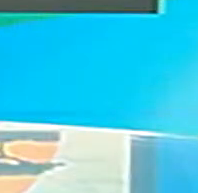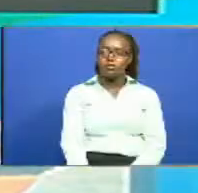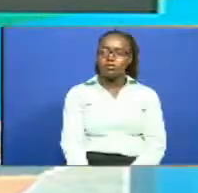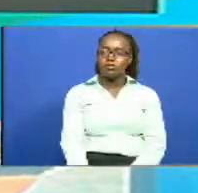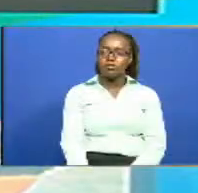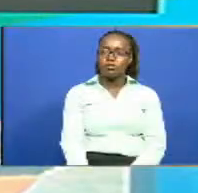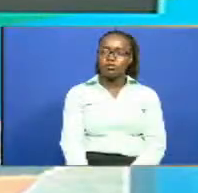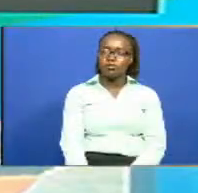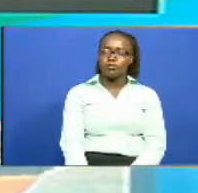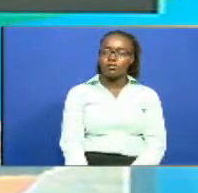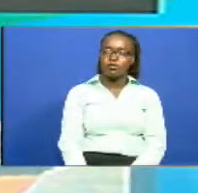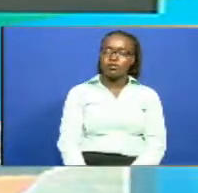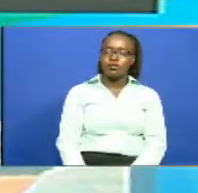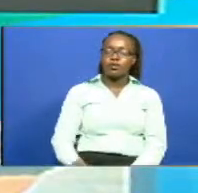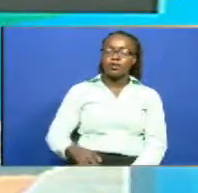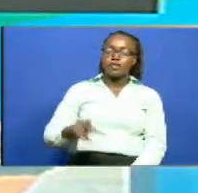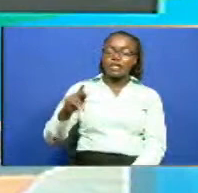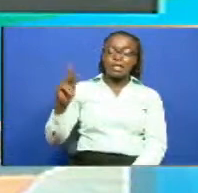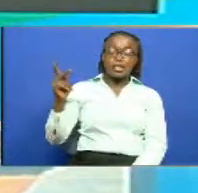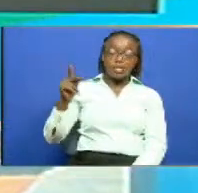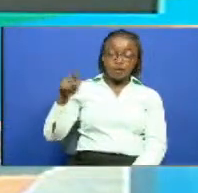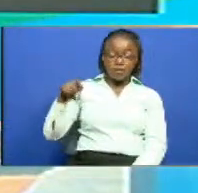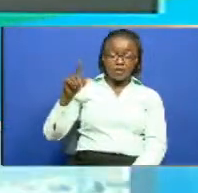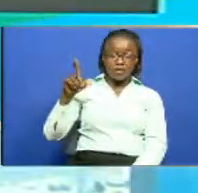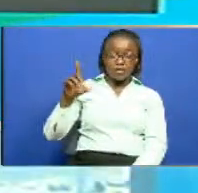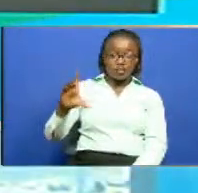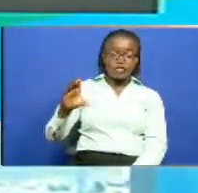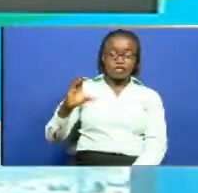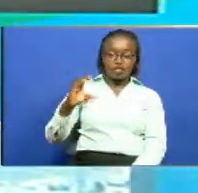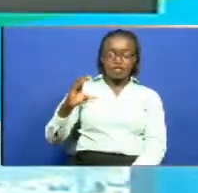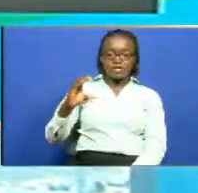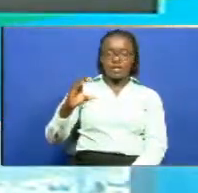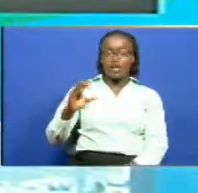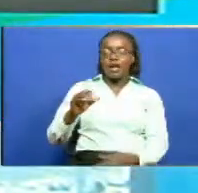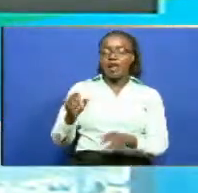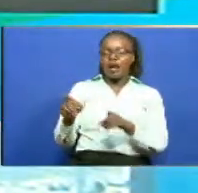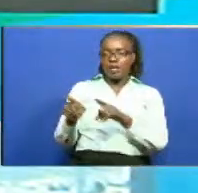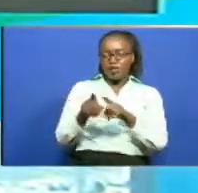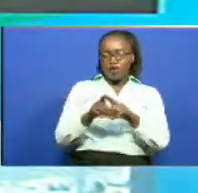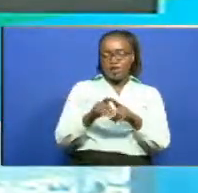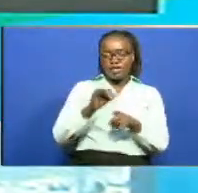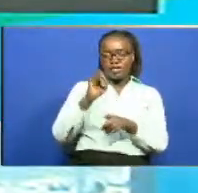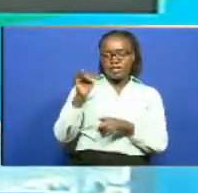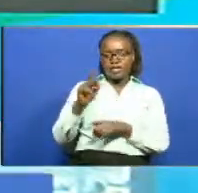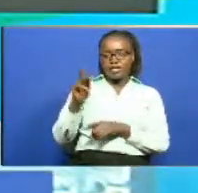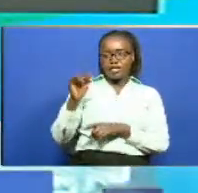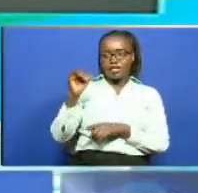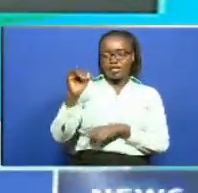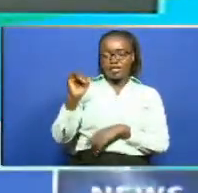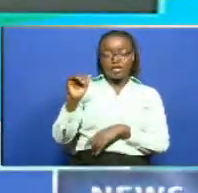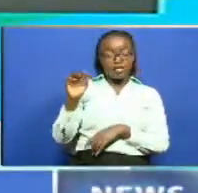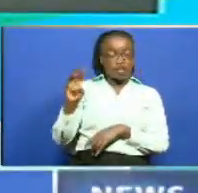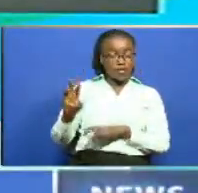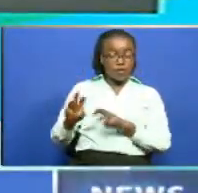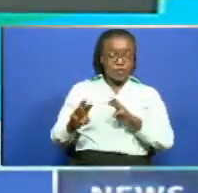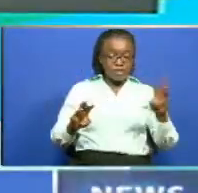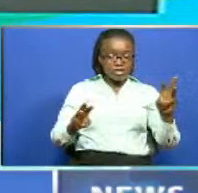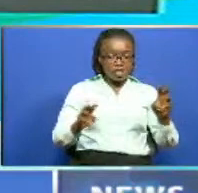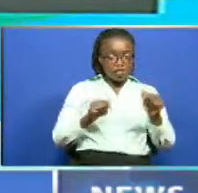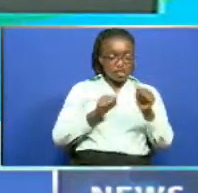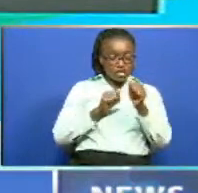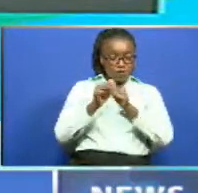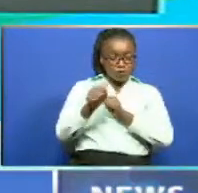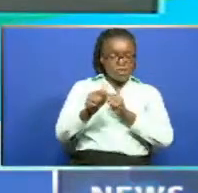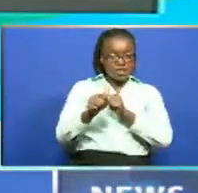Now, Kenya Power has started relocating power lines along the JKIA Westlands Expressway in Nairobi underground in a